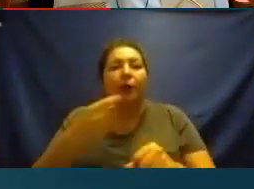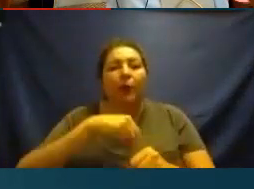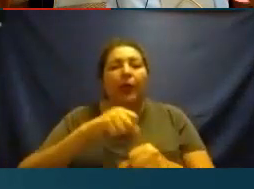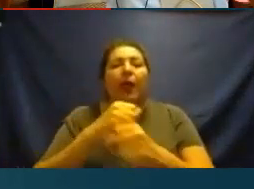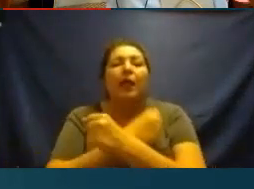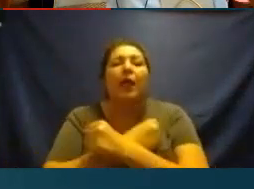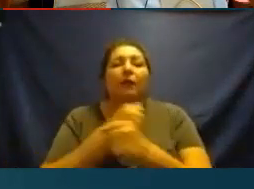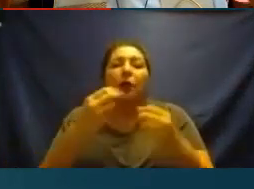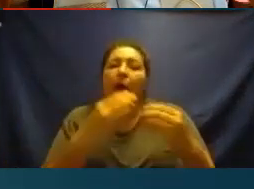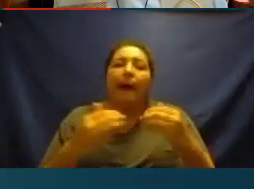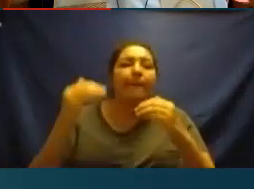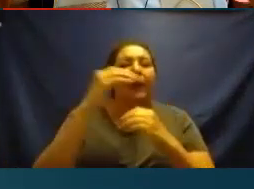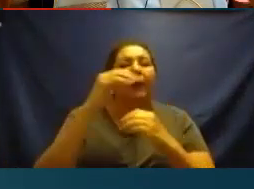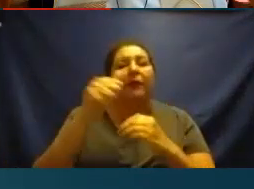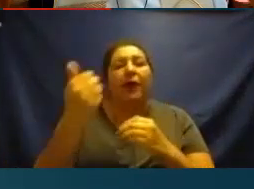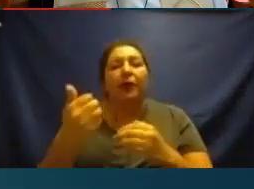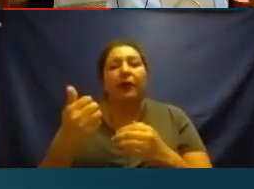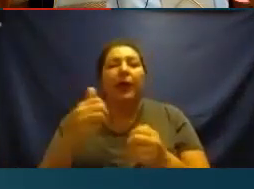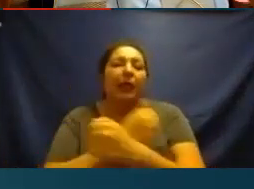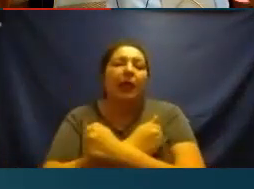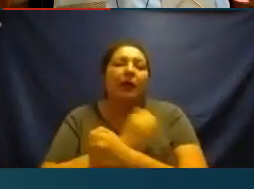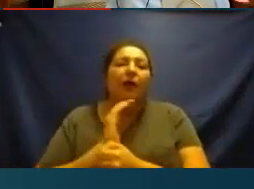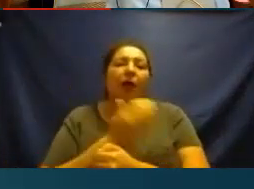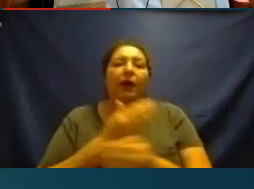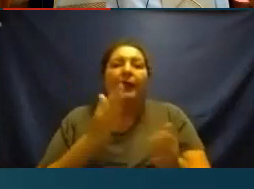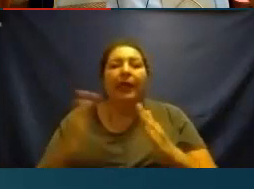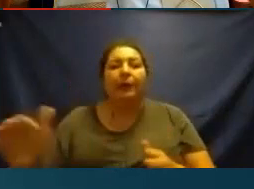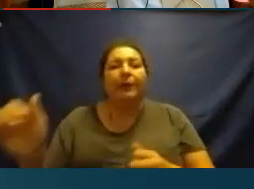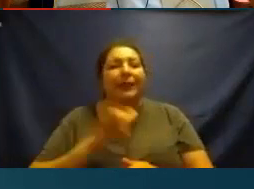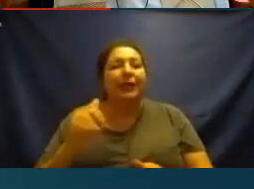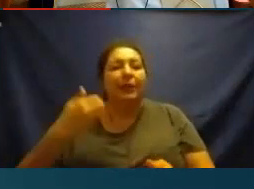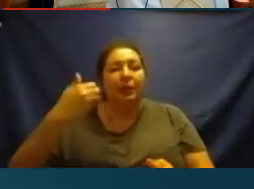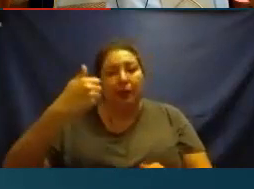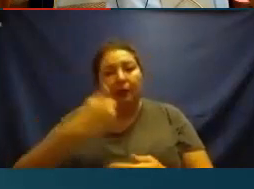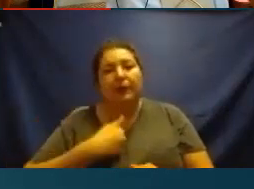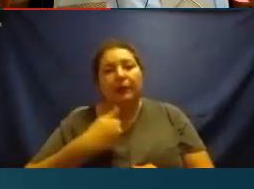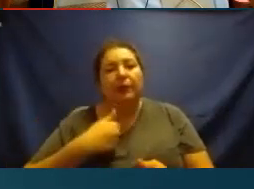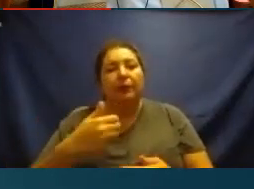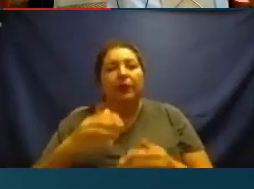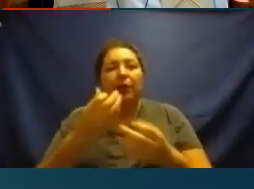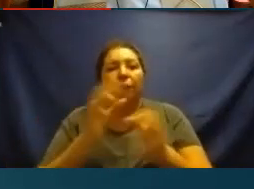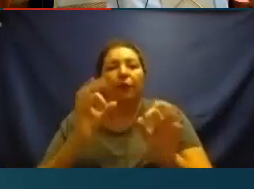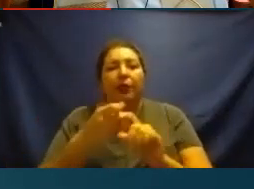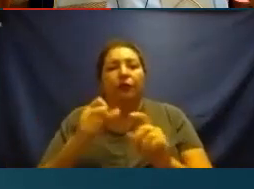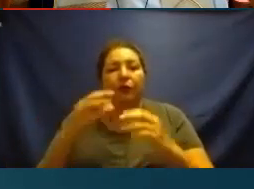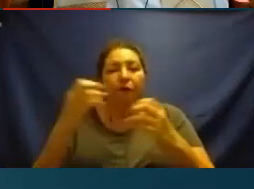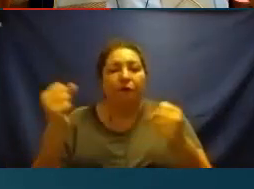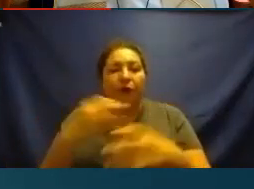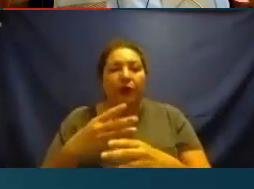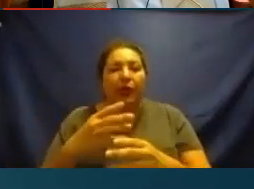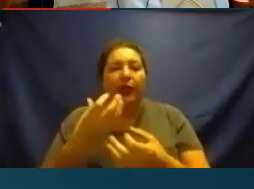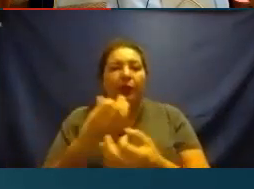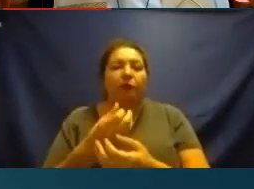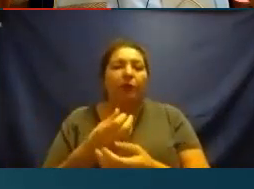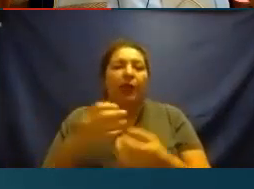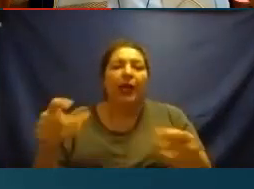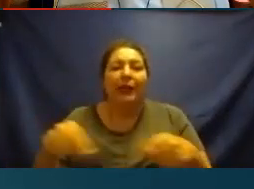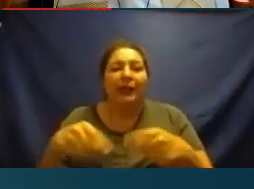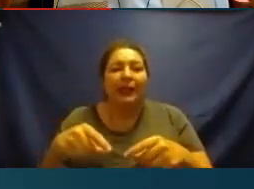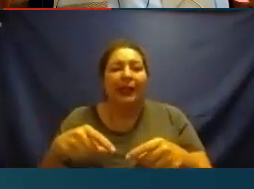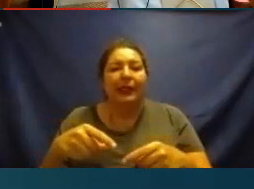our neighbors as ourselves. Deliver us from fear and relieve the anxiety of our hearts, that we may live